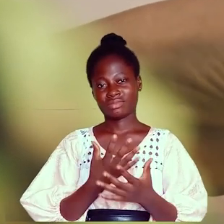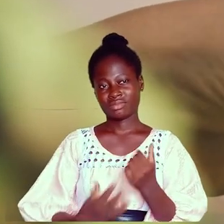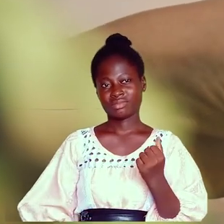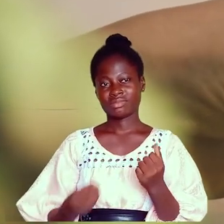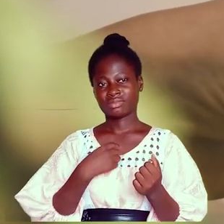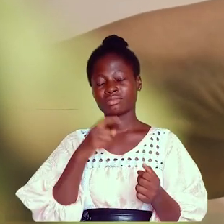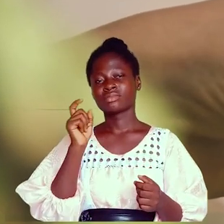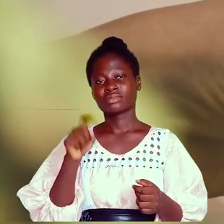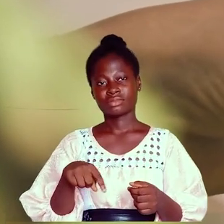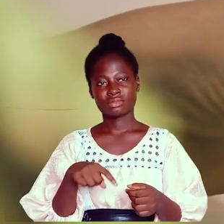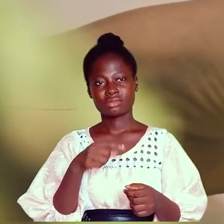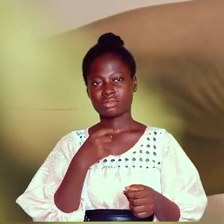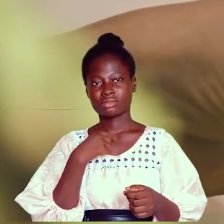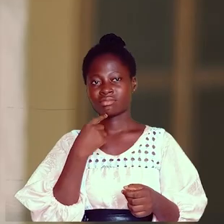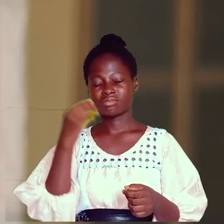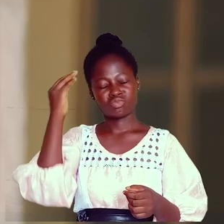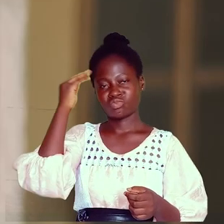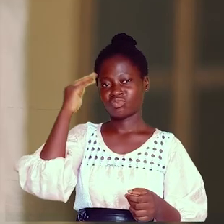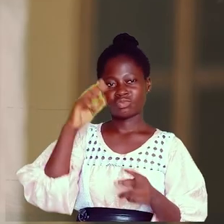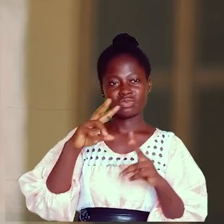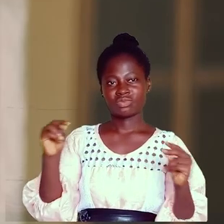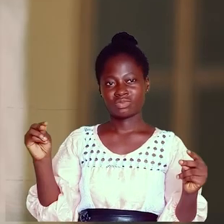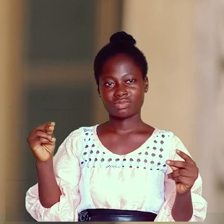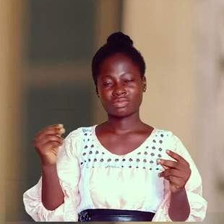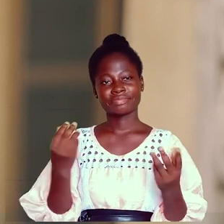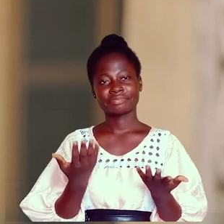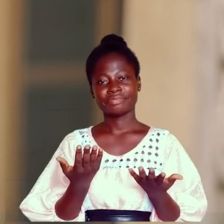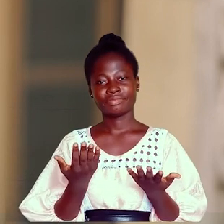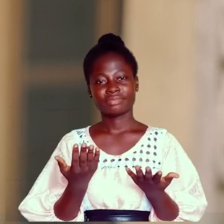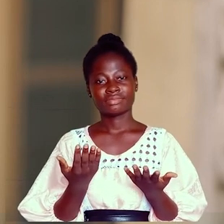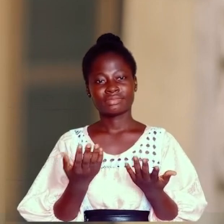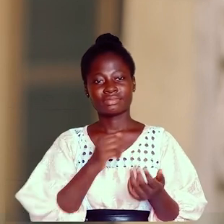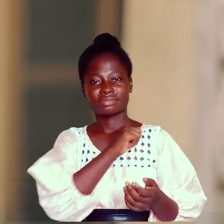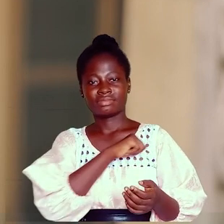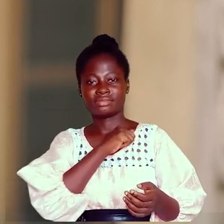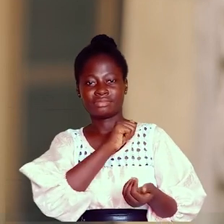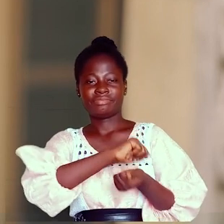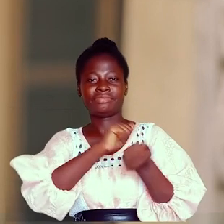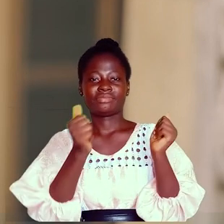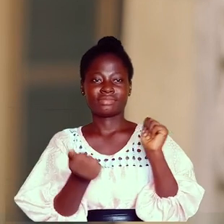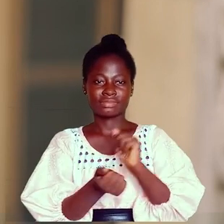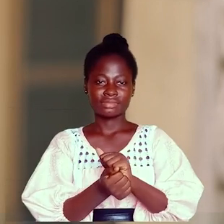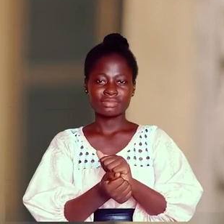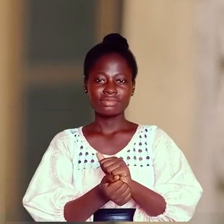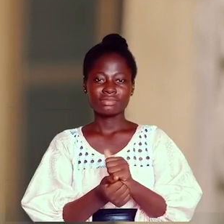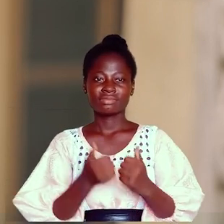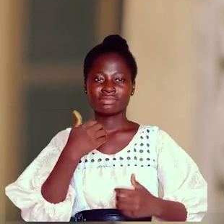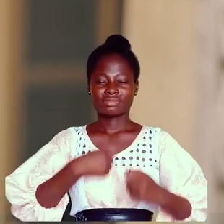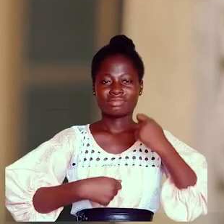should get rid of the baby. But I didn't mind him. That brought the problem. His attitude changed towards me.